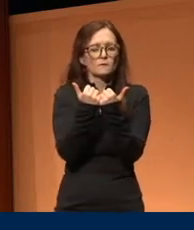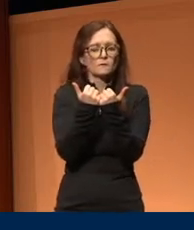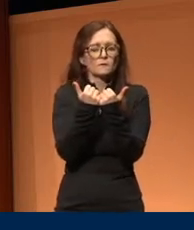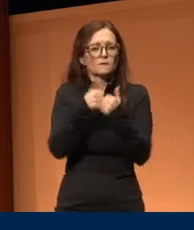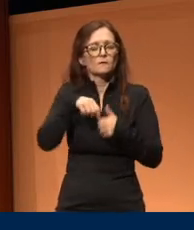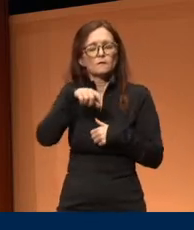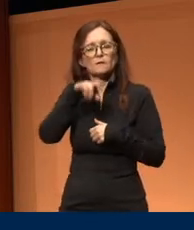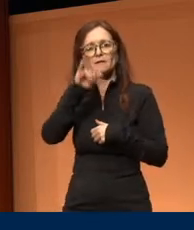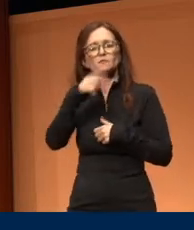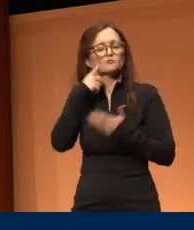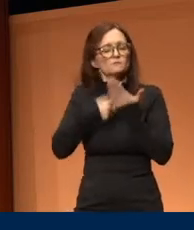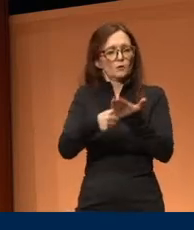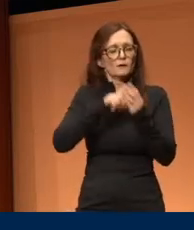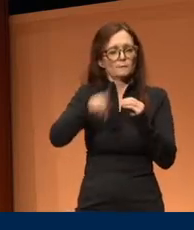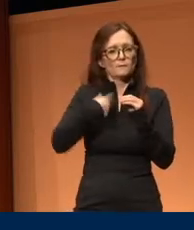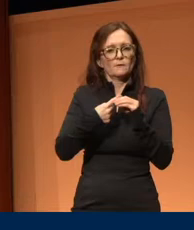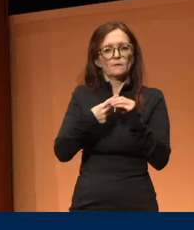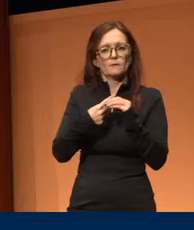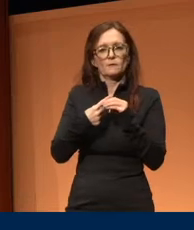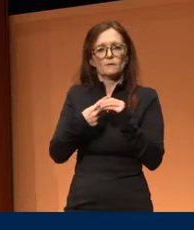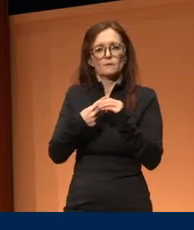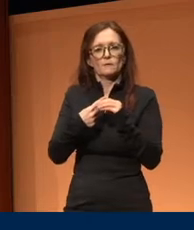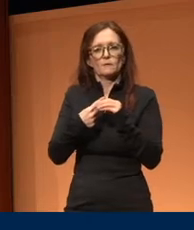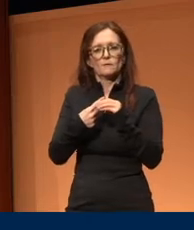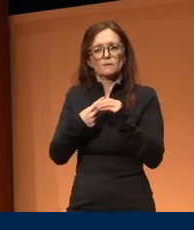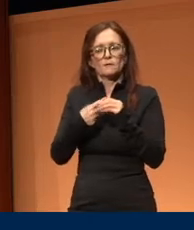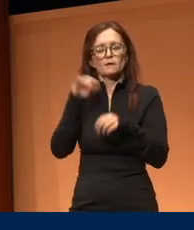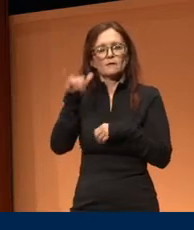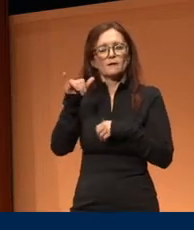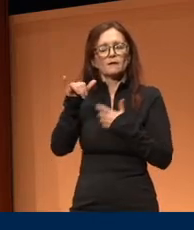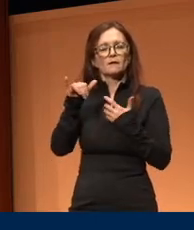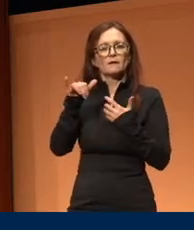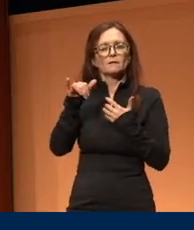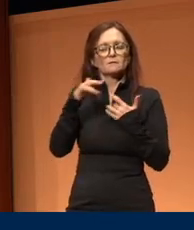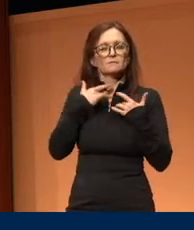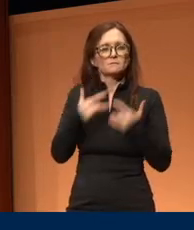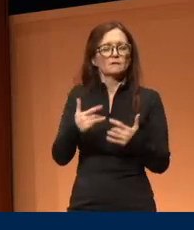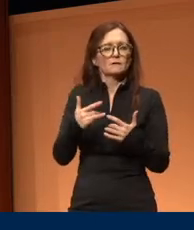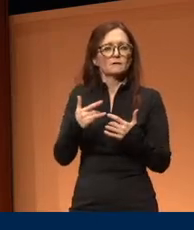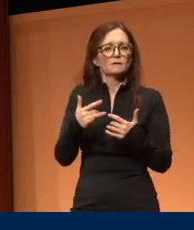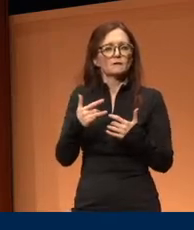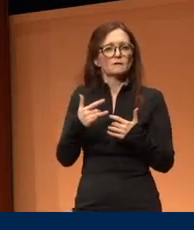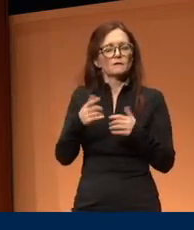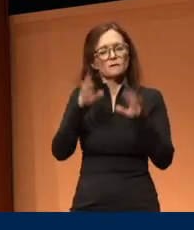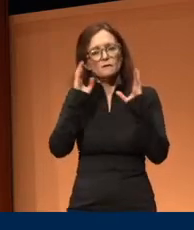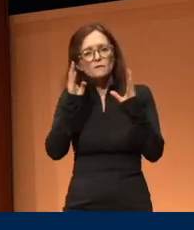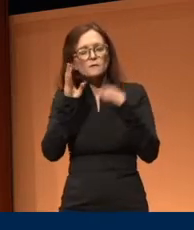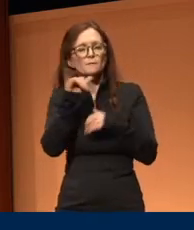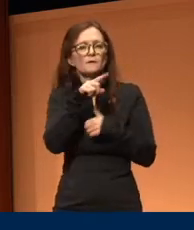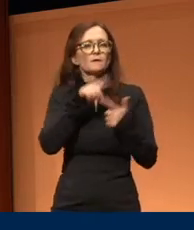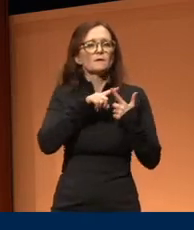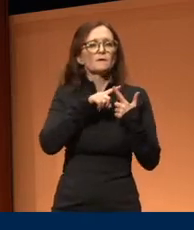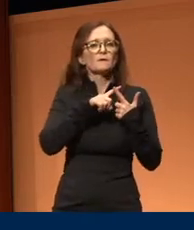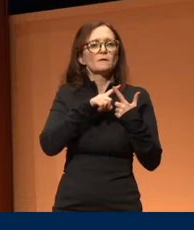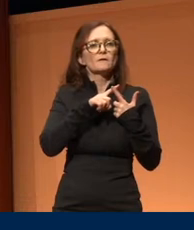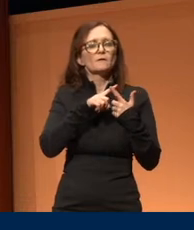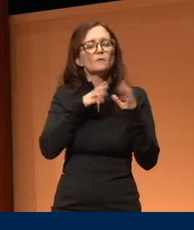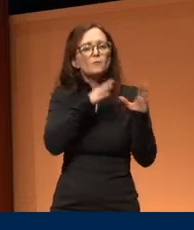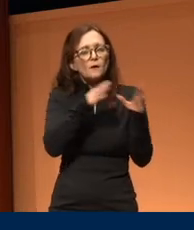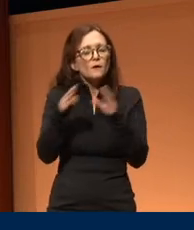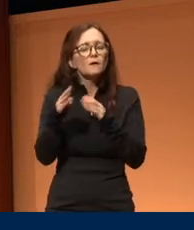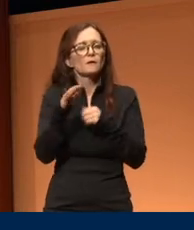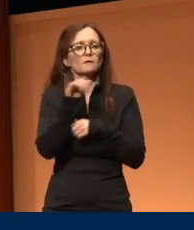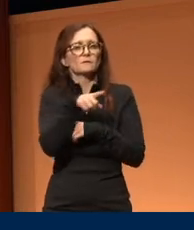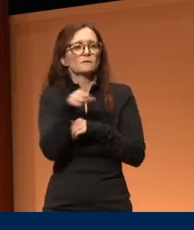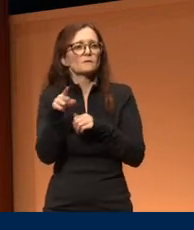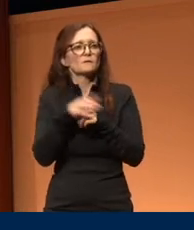150 that I talked about was himself a politician type. He got flattered by the attention, by the way the journalists thought him out.